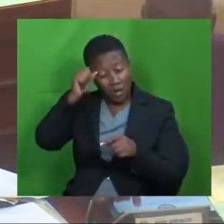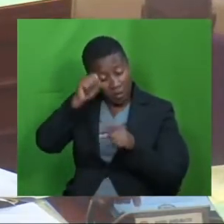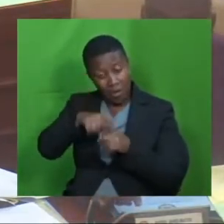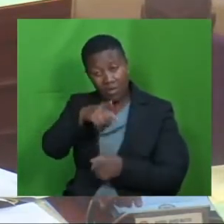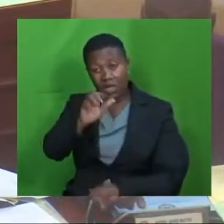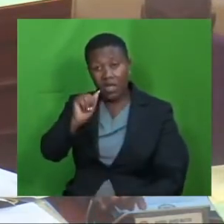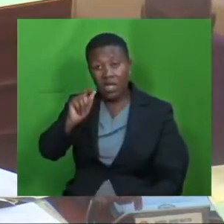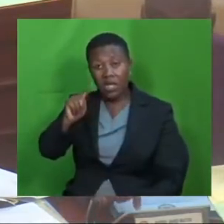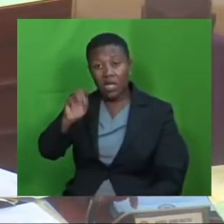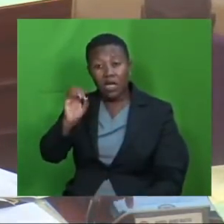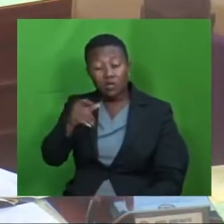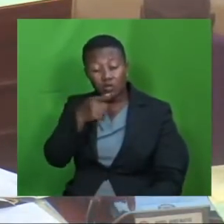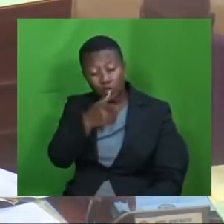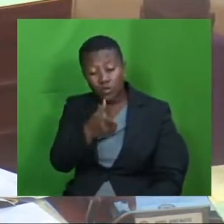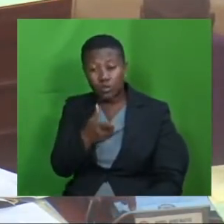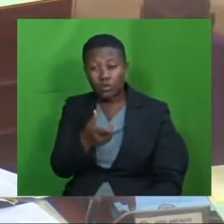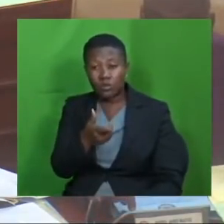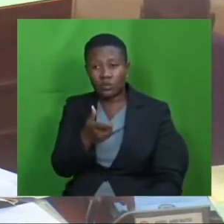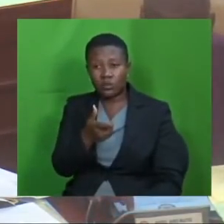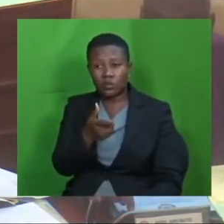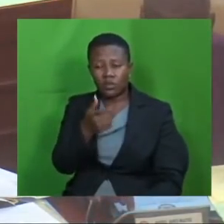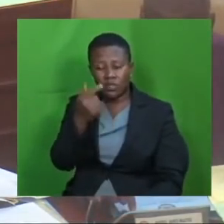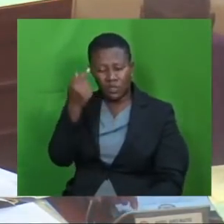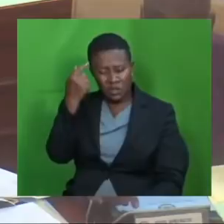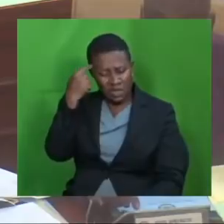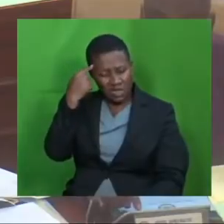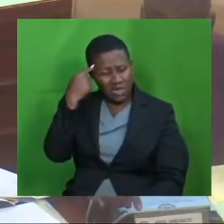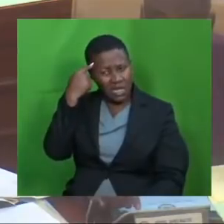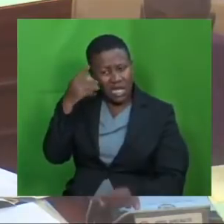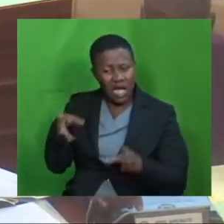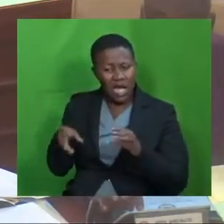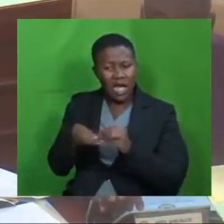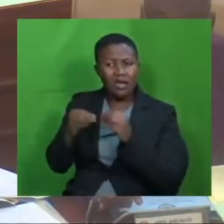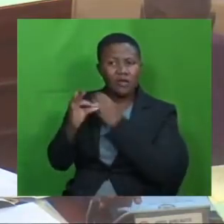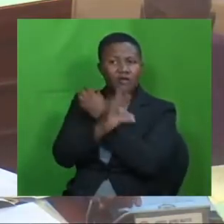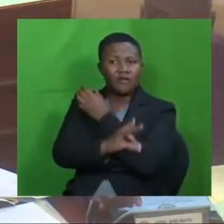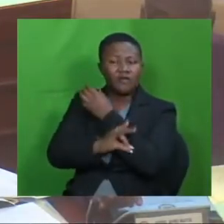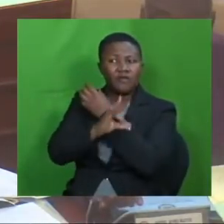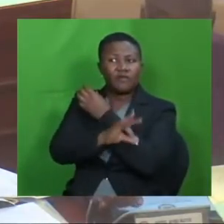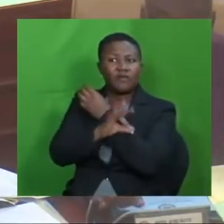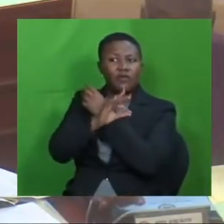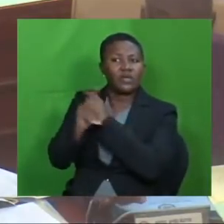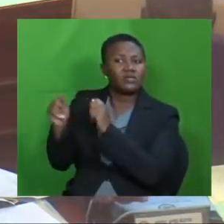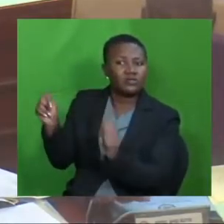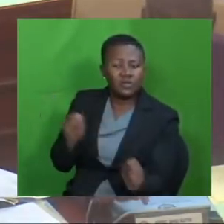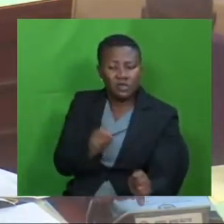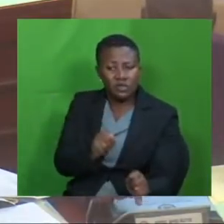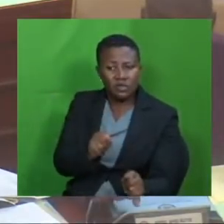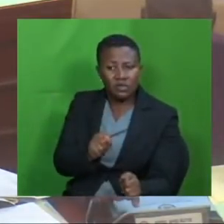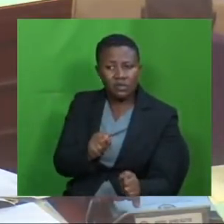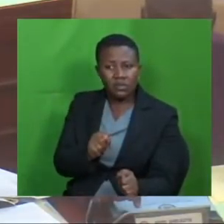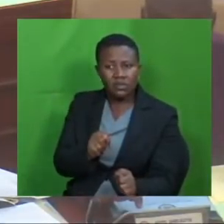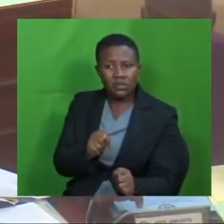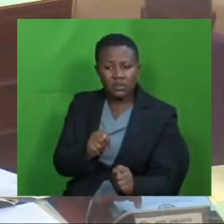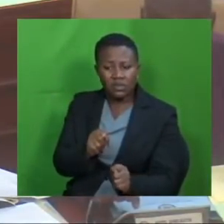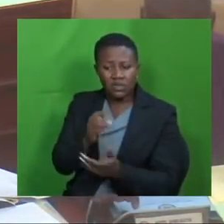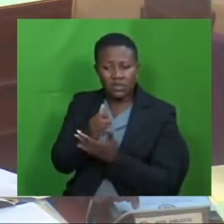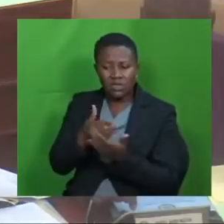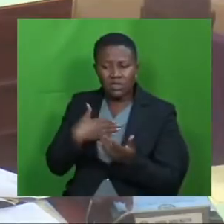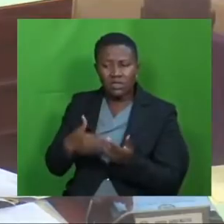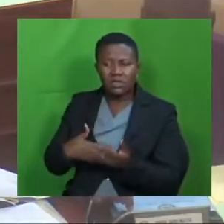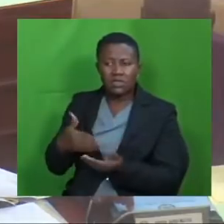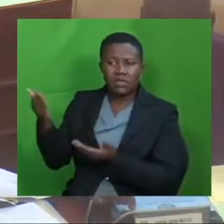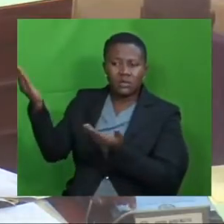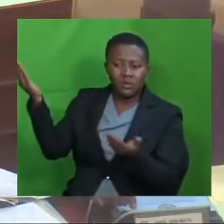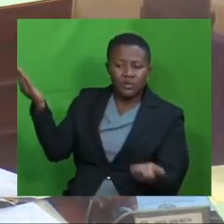initially, they even thought of foreign remittances. Why do you want to tax foreign remittances? Somebody brings in his foreign direct investment, you